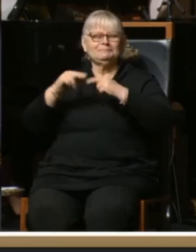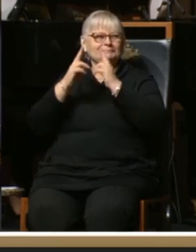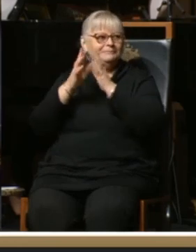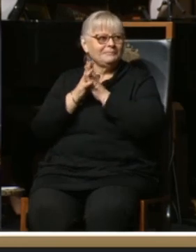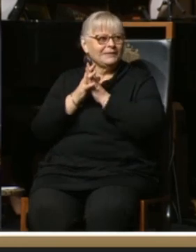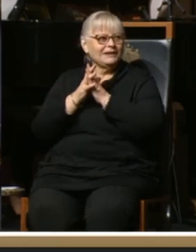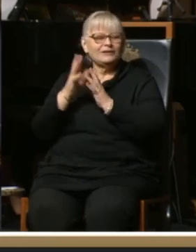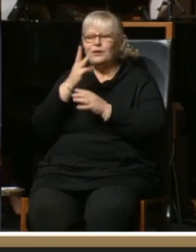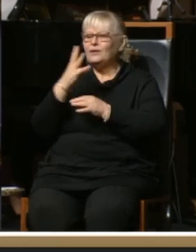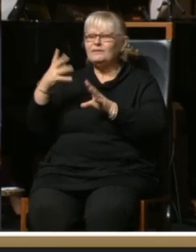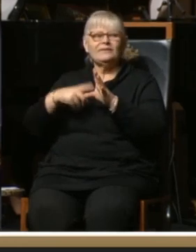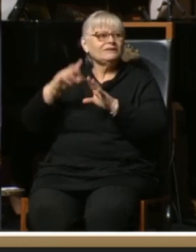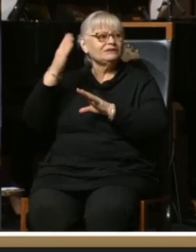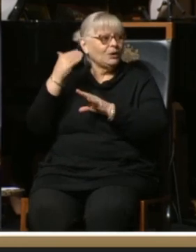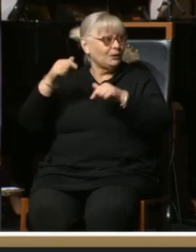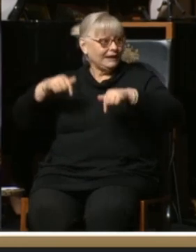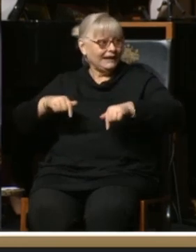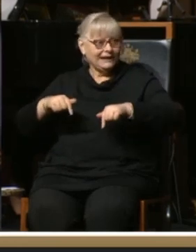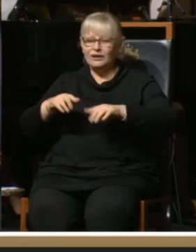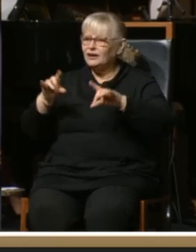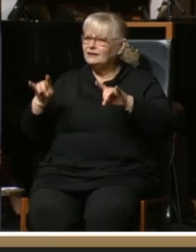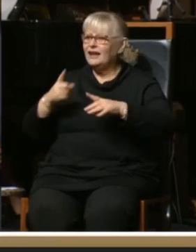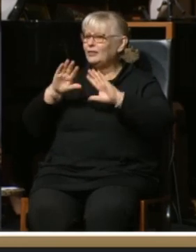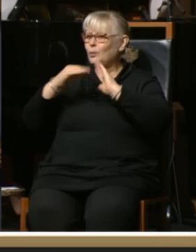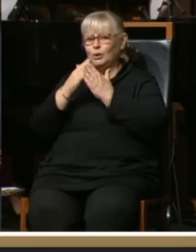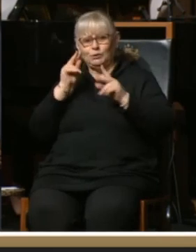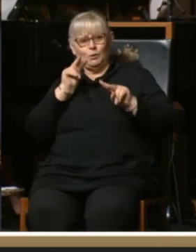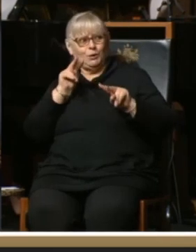So 35 years ago in this place, Australia and the world